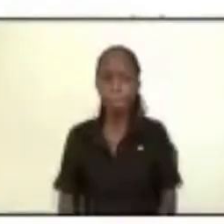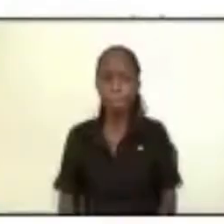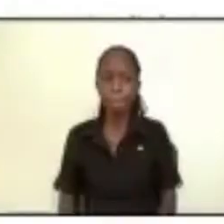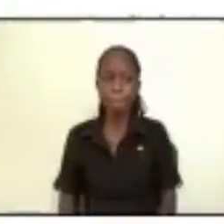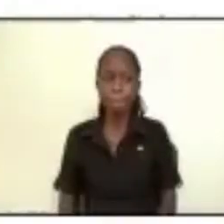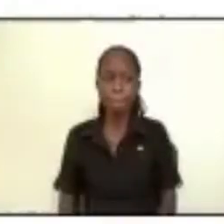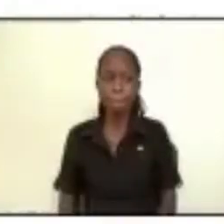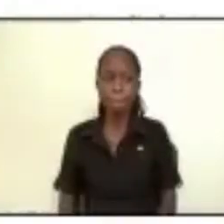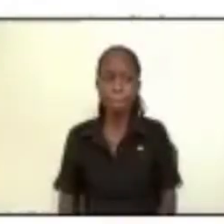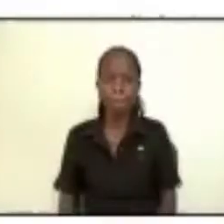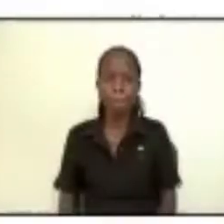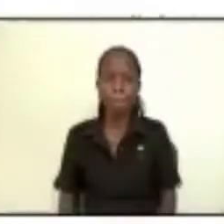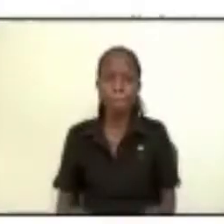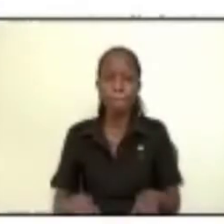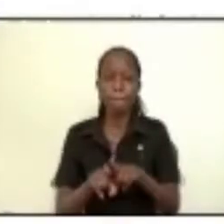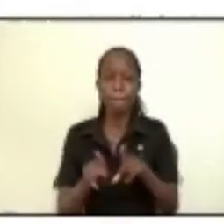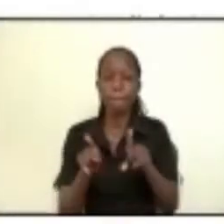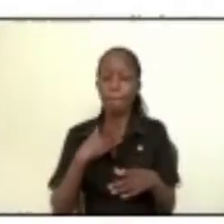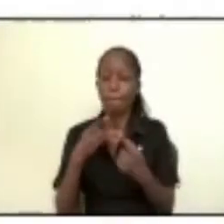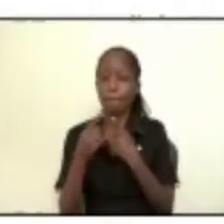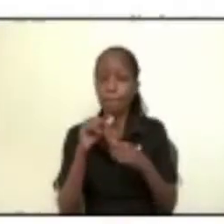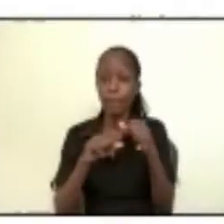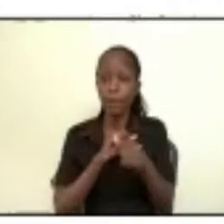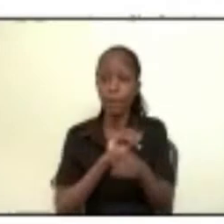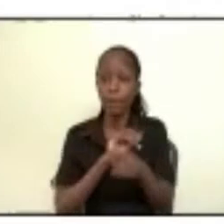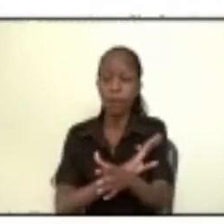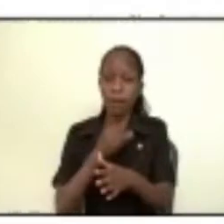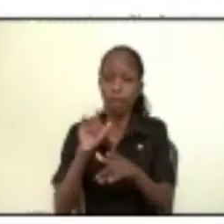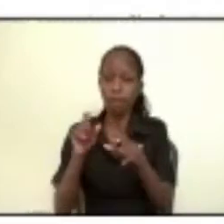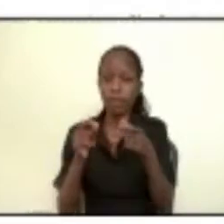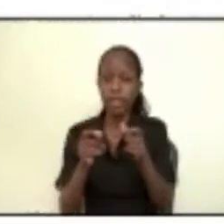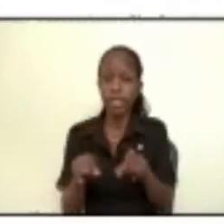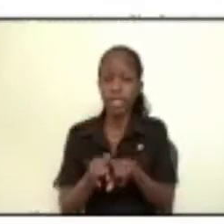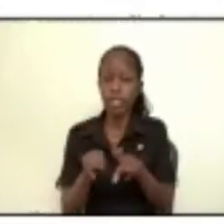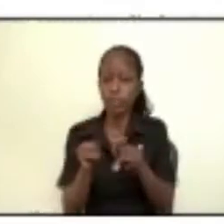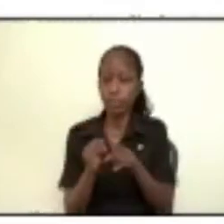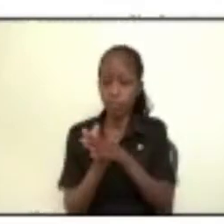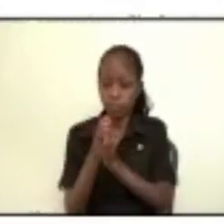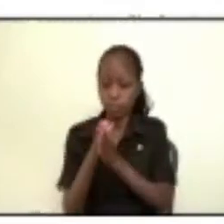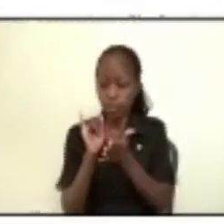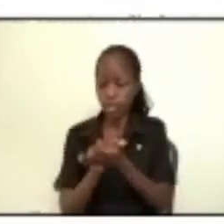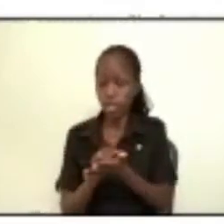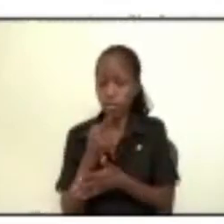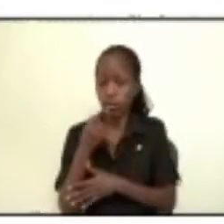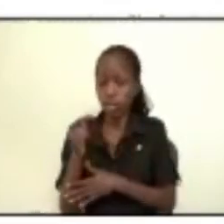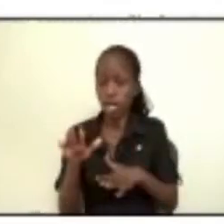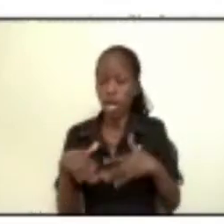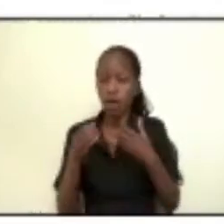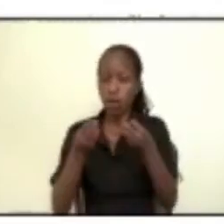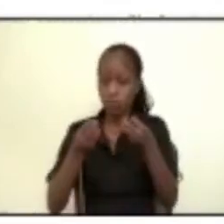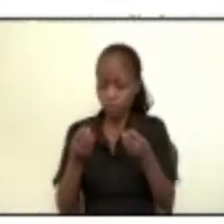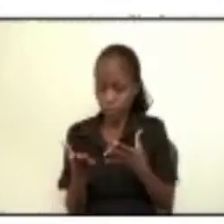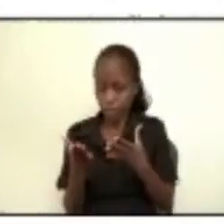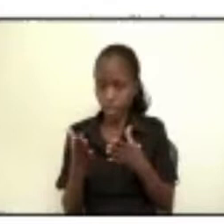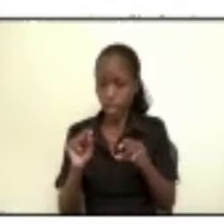I also just wanted to talk about the power of media and the narrative that we tell, how much we